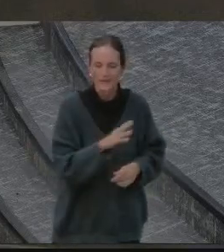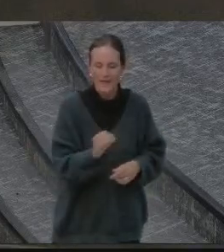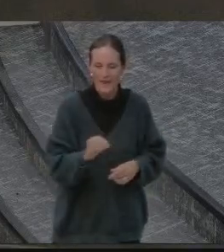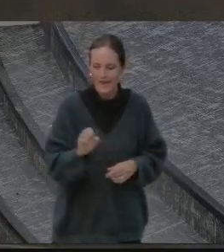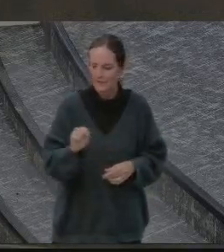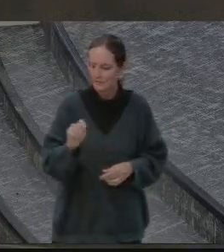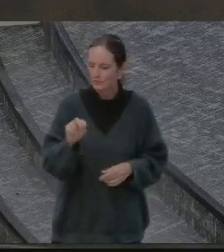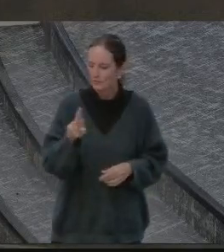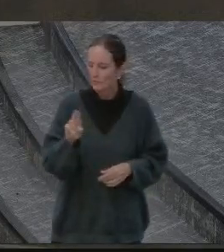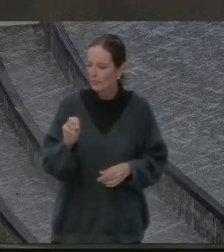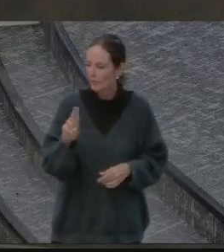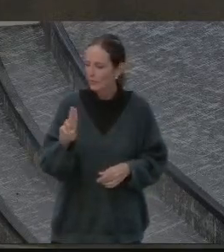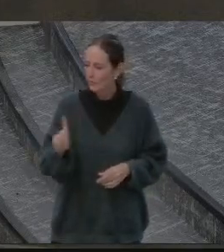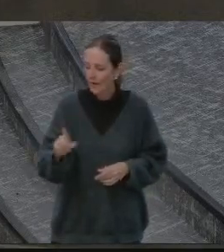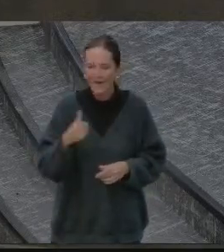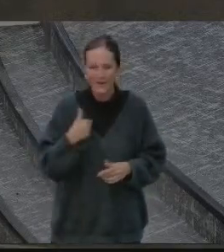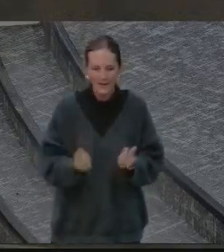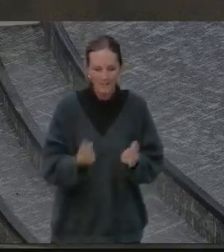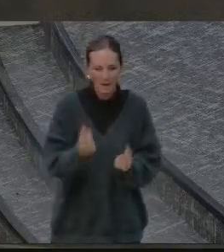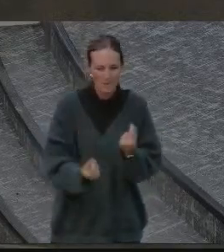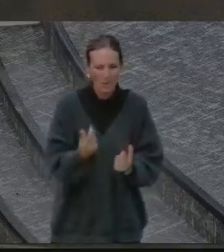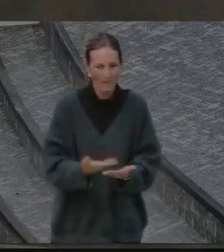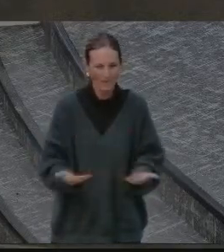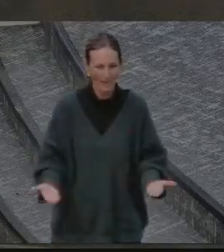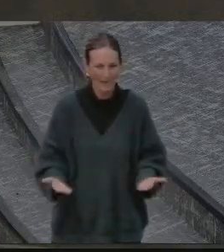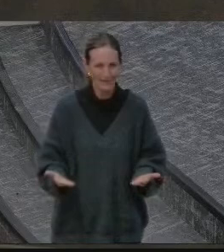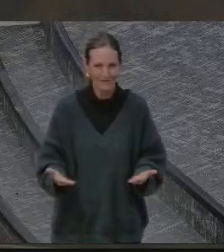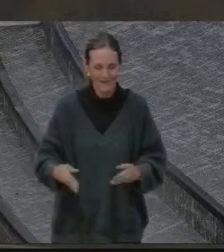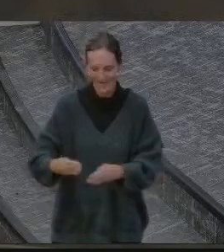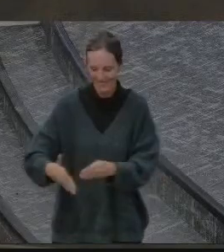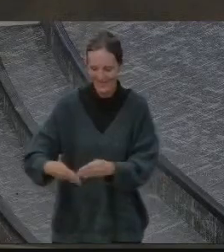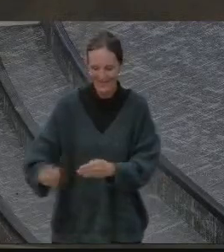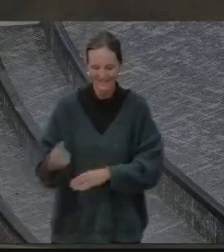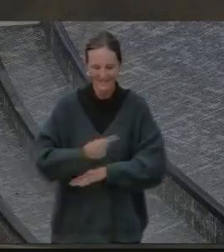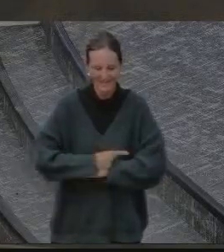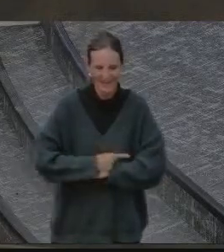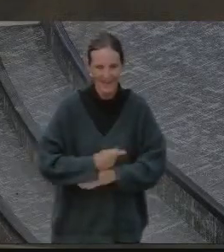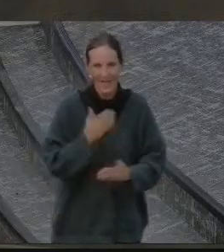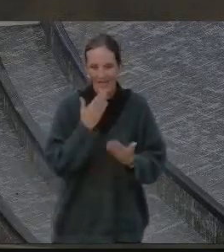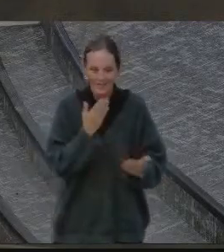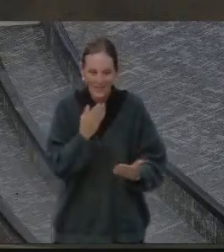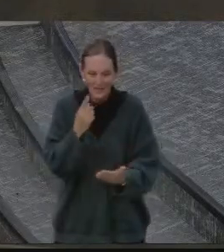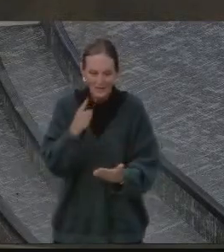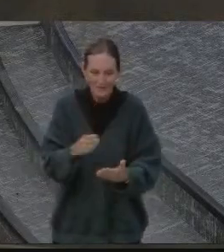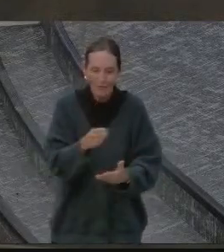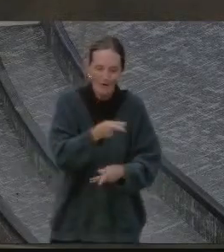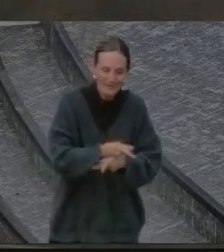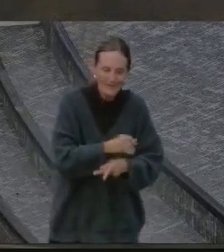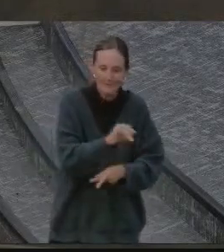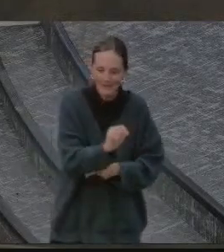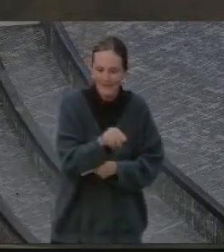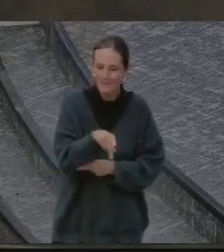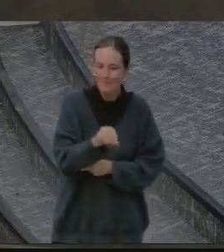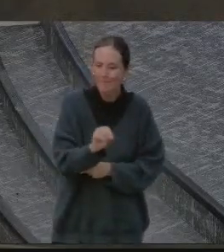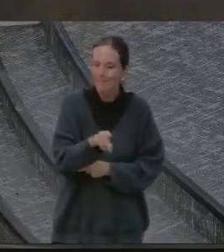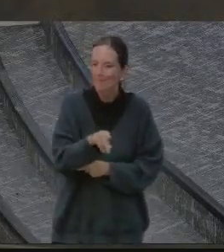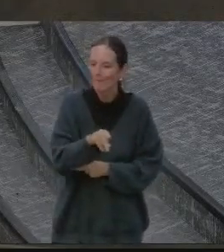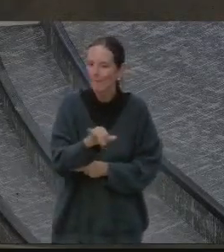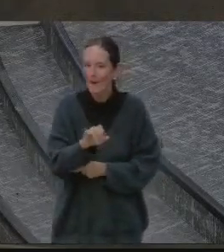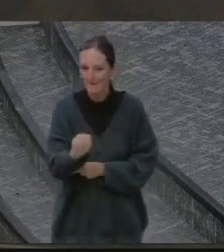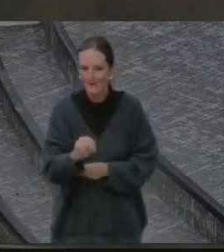Stroud had a huge popcorn thing at the end of the day, that's thank you for keeping it popping for our kids, and so it was really cute, but they